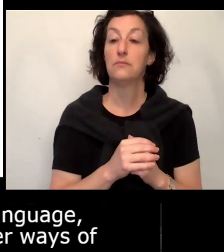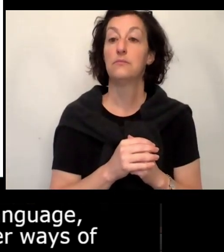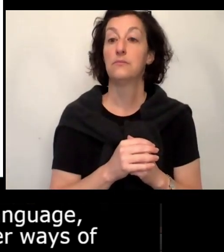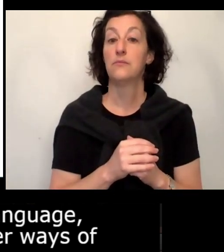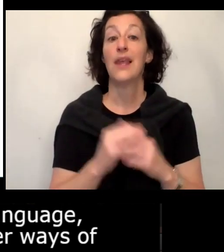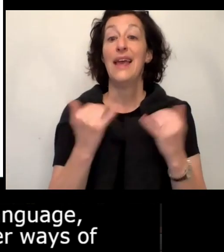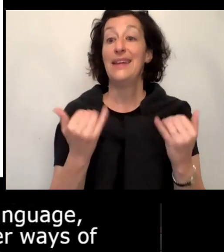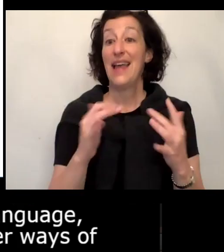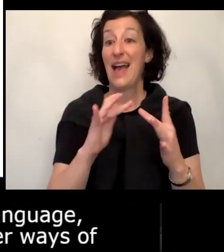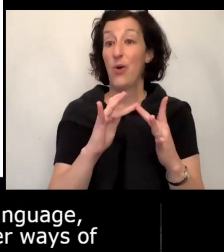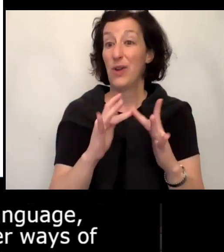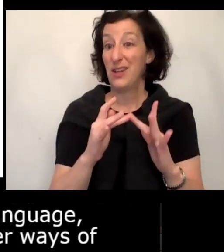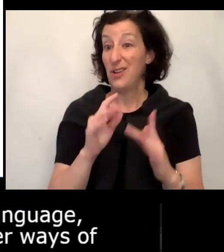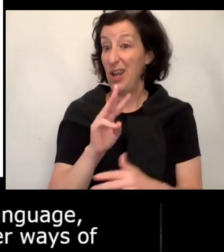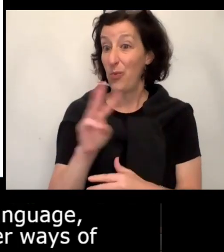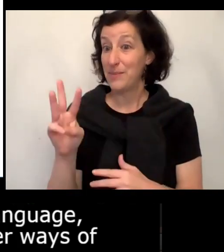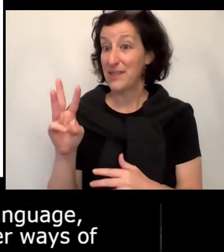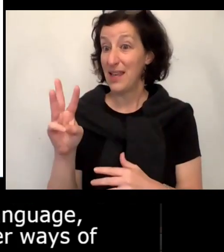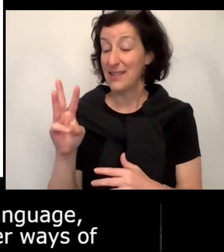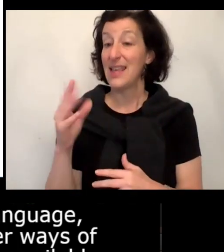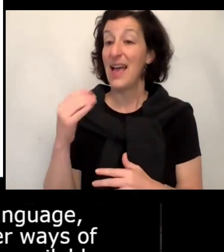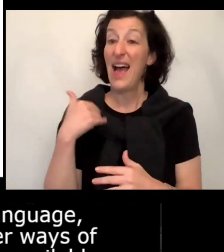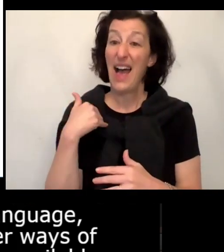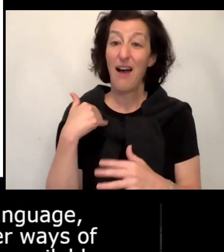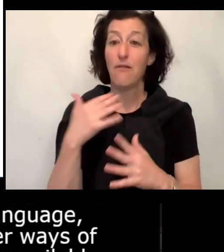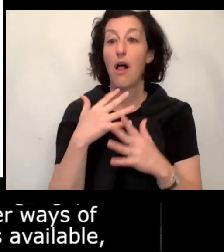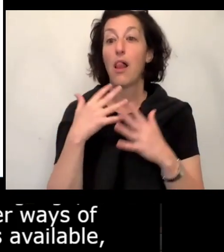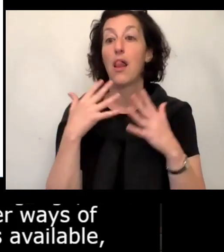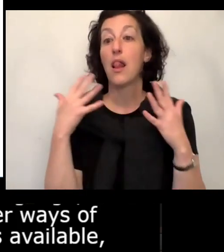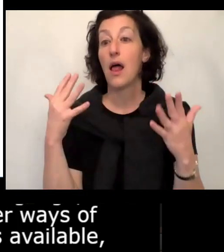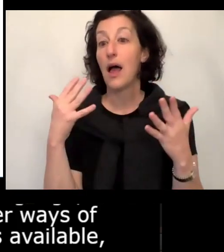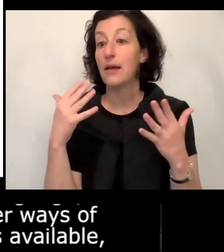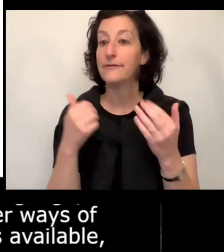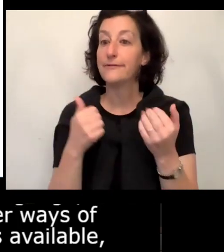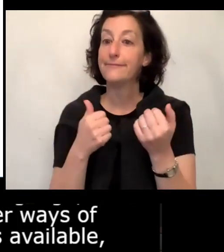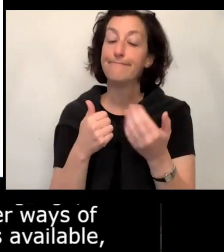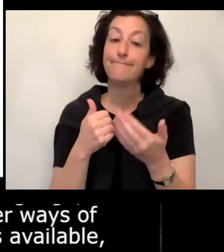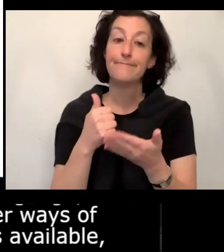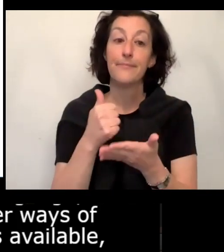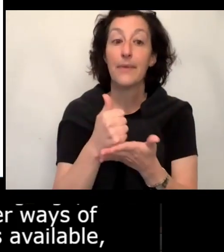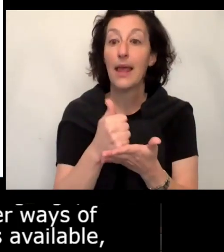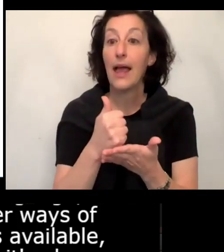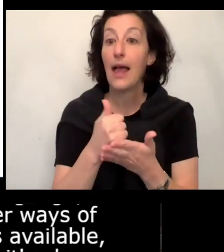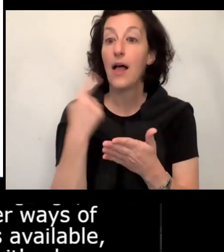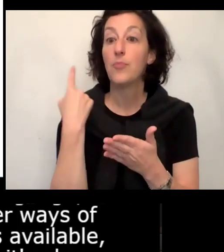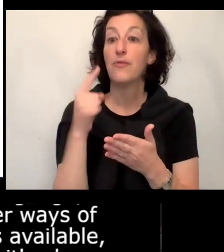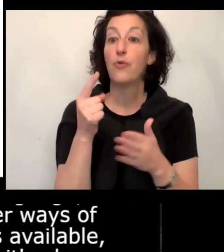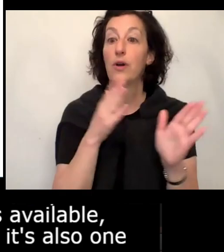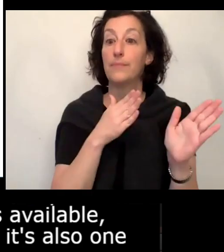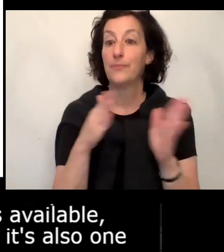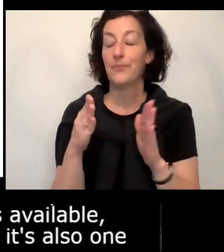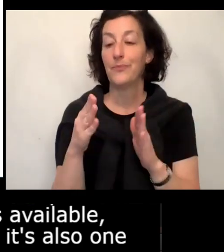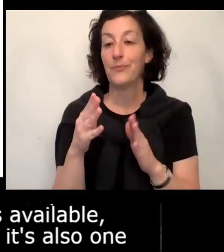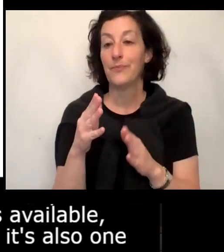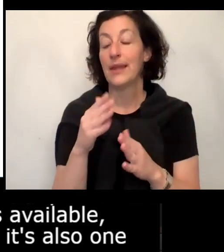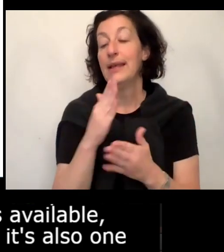internet websites, and of course it's one that's also violated constantly on internet sites,